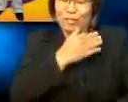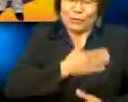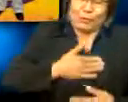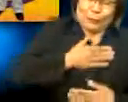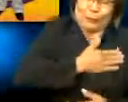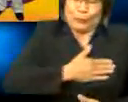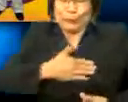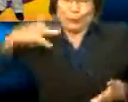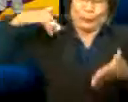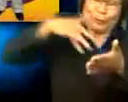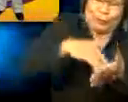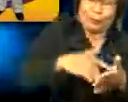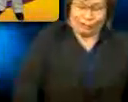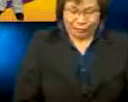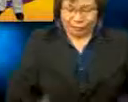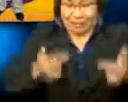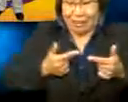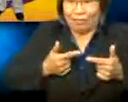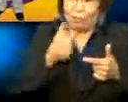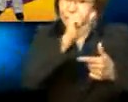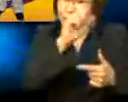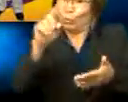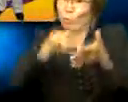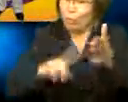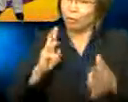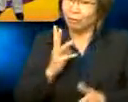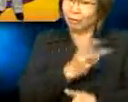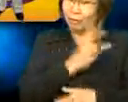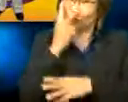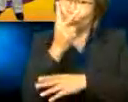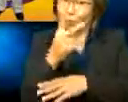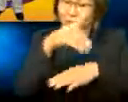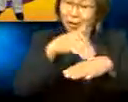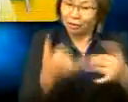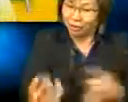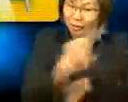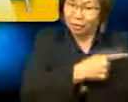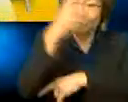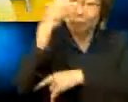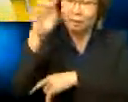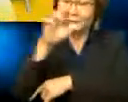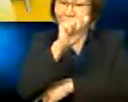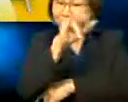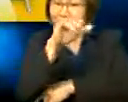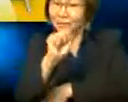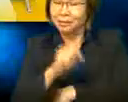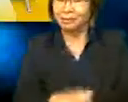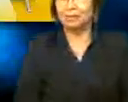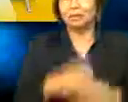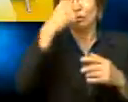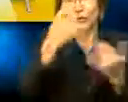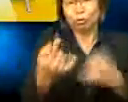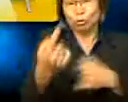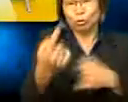studying life. So, what are we going to look at today, Mr. Aris? Well, today we're going